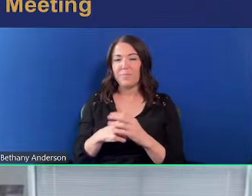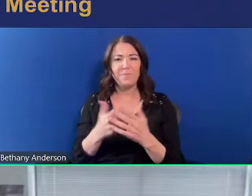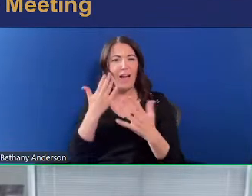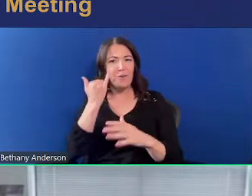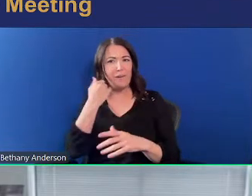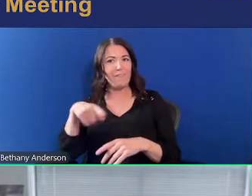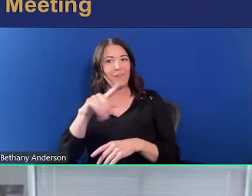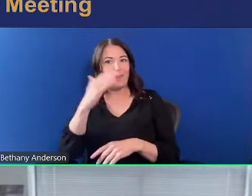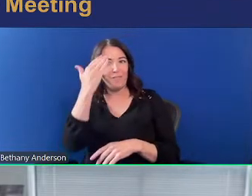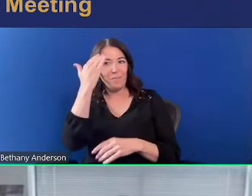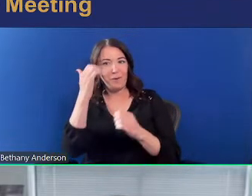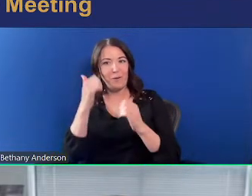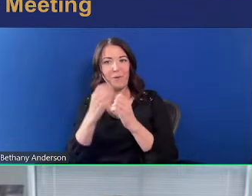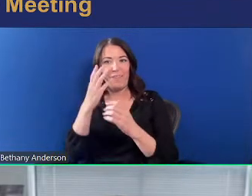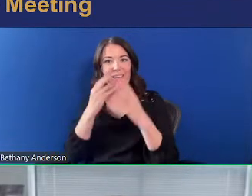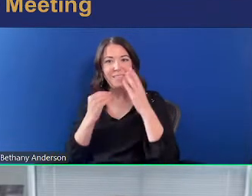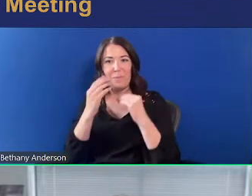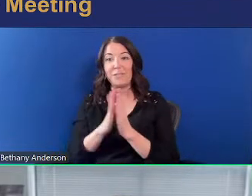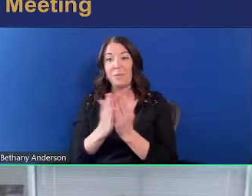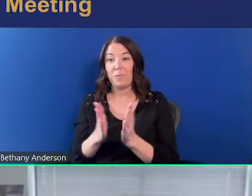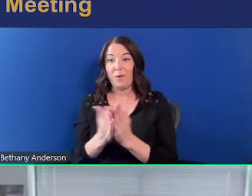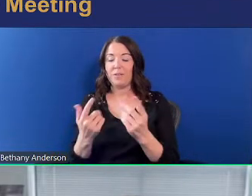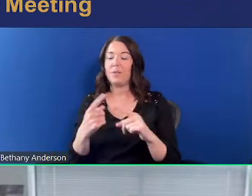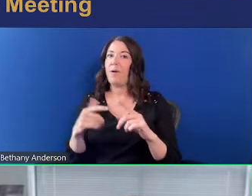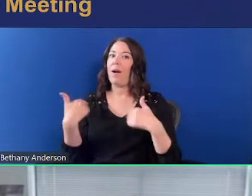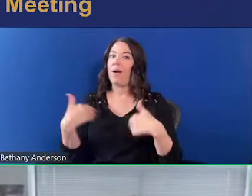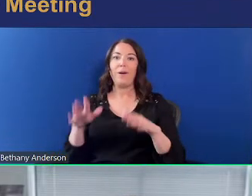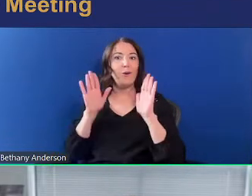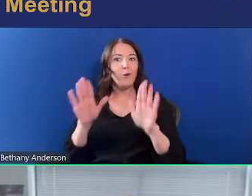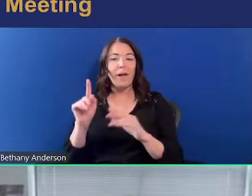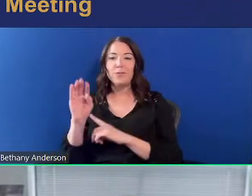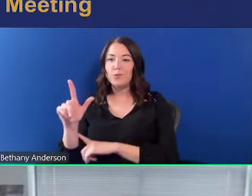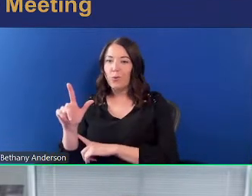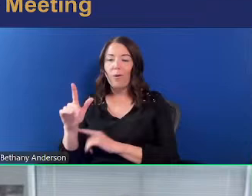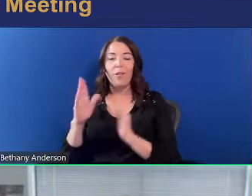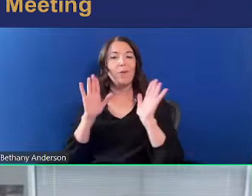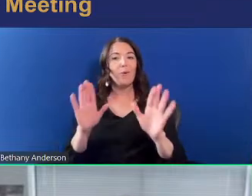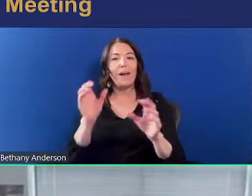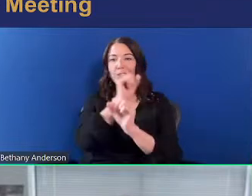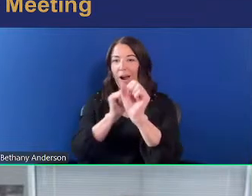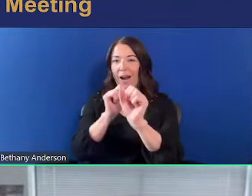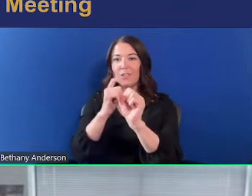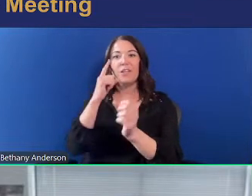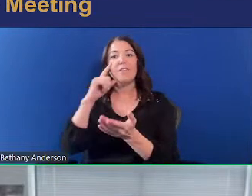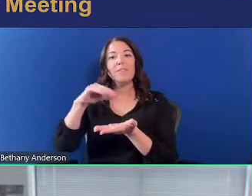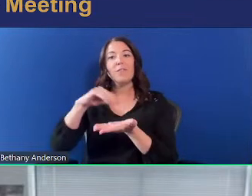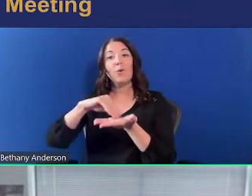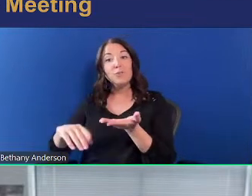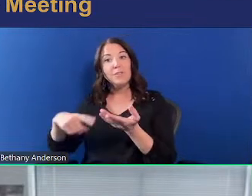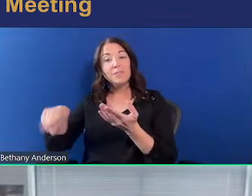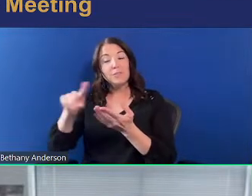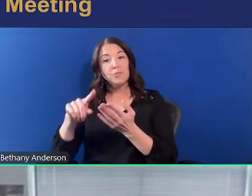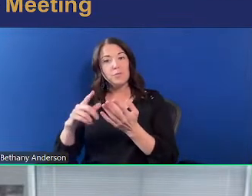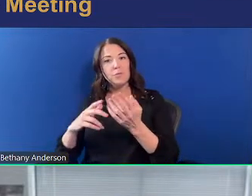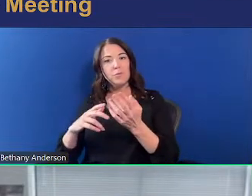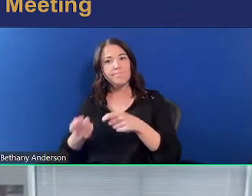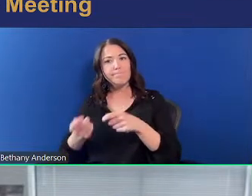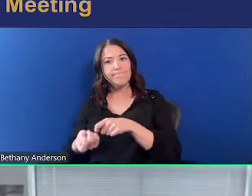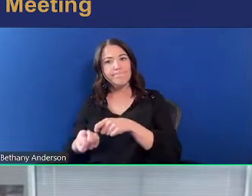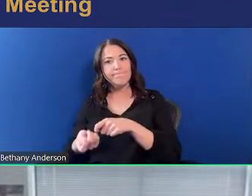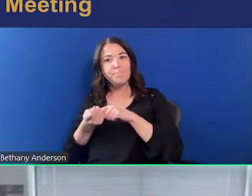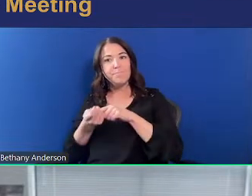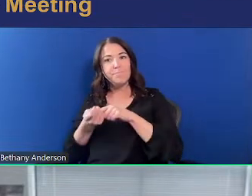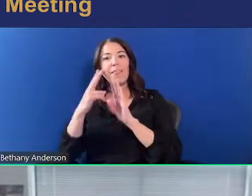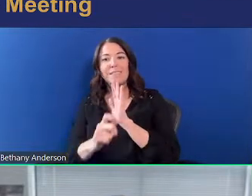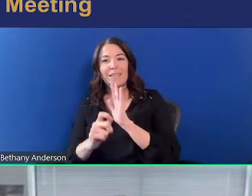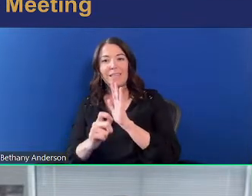but this is such a great tool and a great strategy for students to build literacy skills based on the